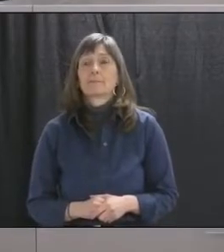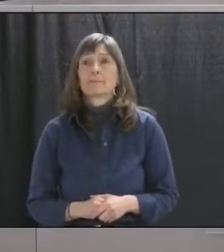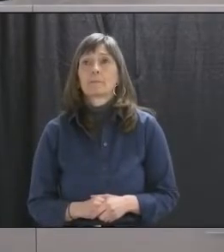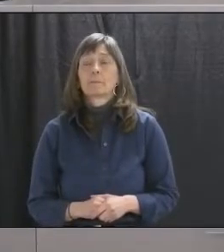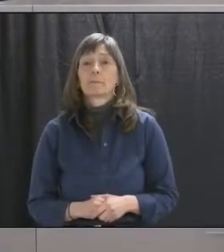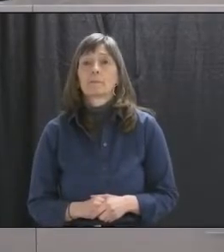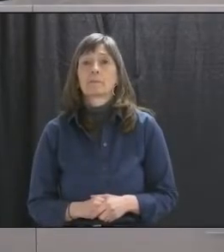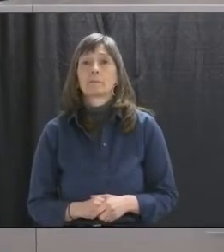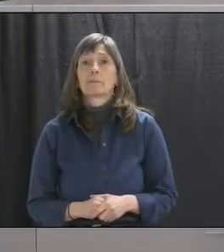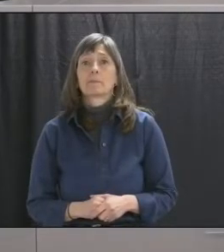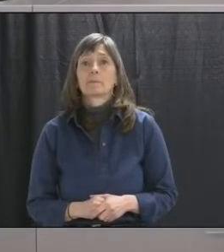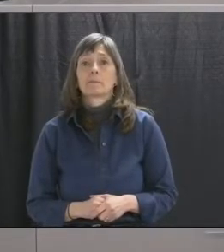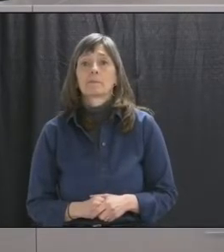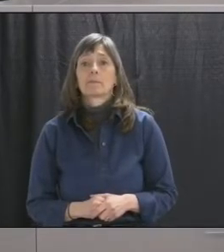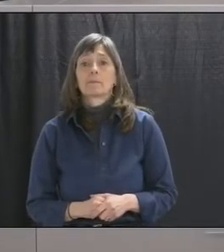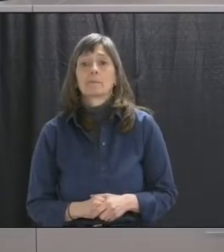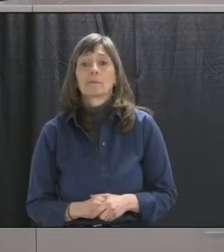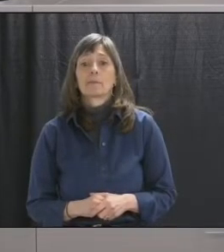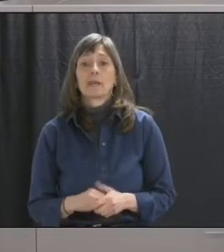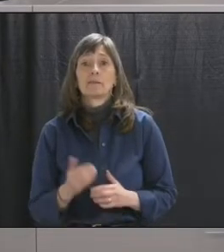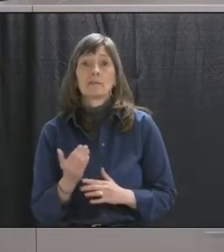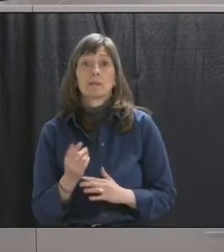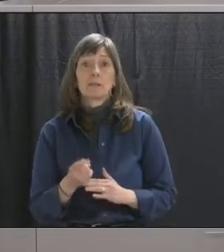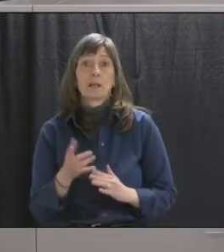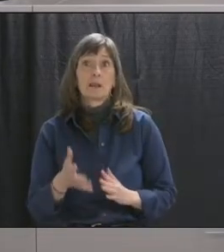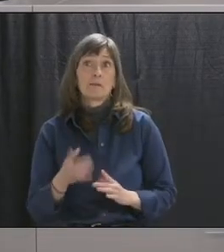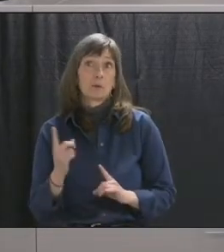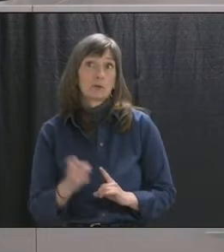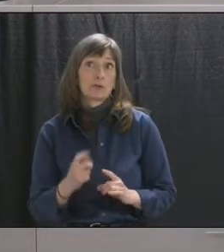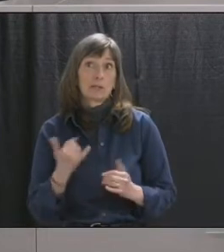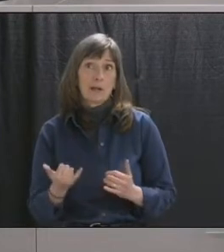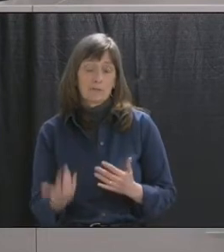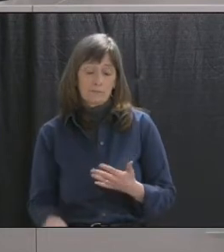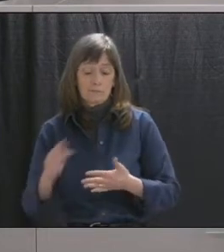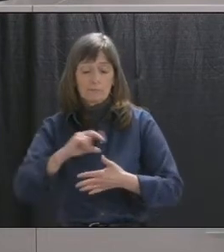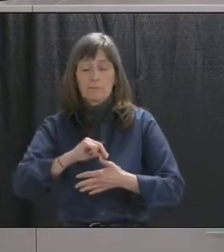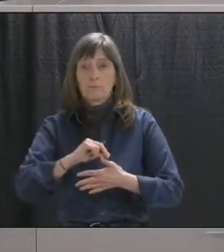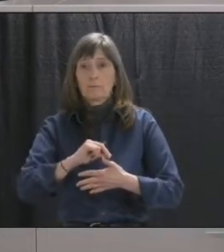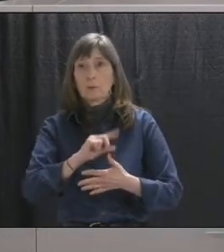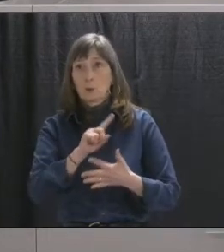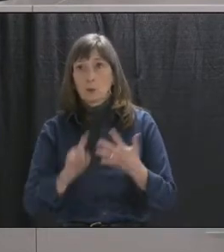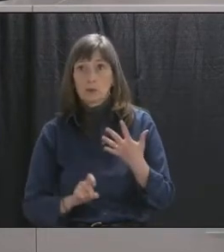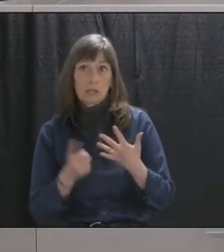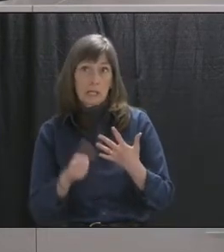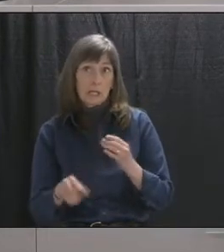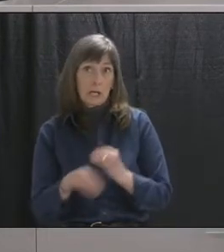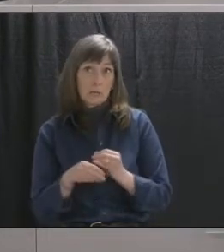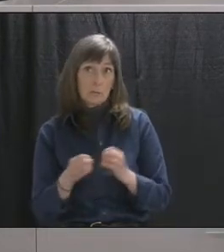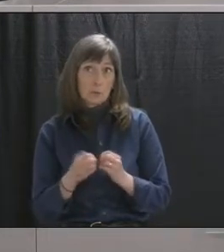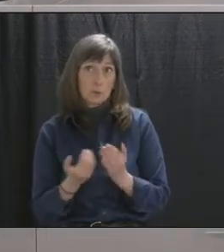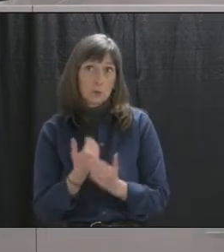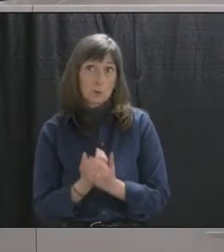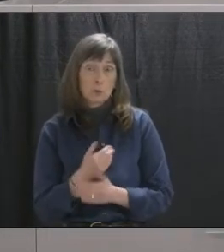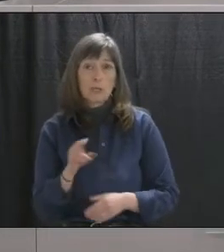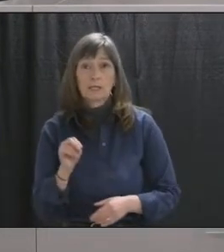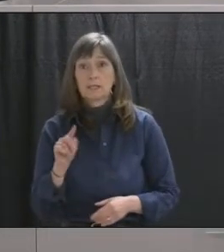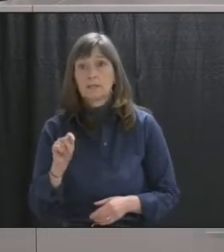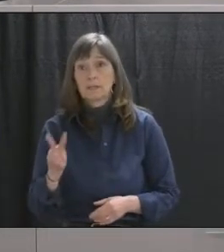We now have about 15 minutes left for questions, so we'll start a single question round, starting with Kellyanne Roberts of NTV News. Please go